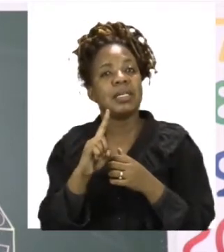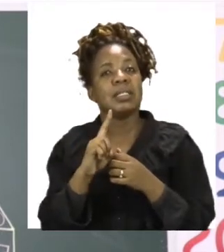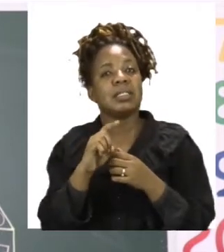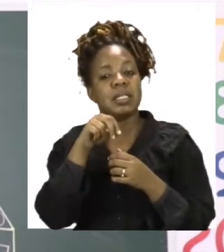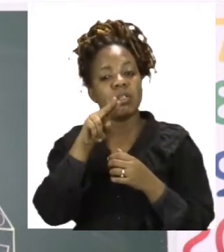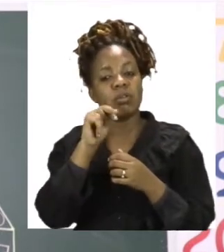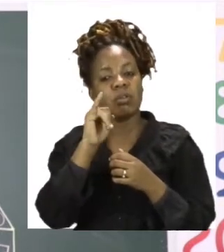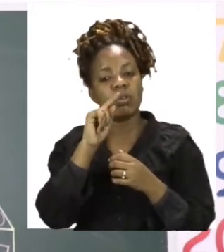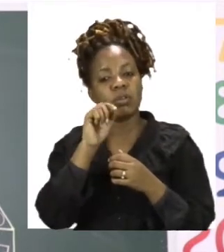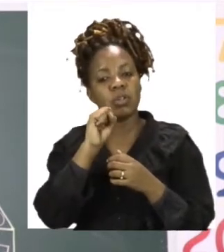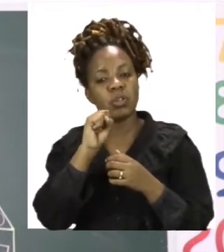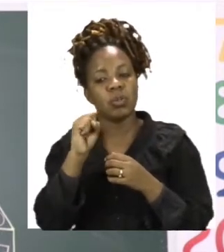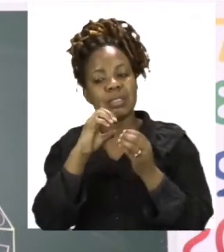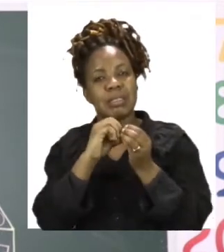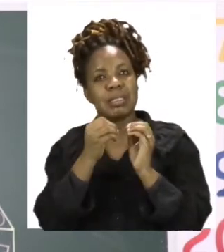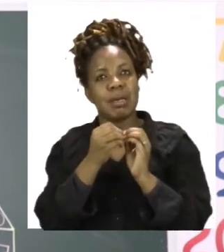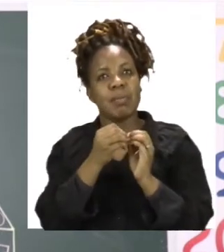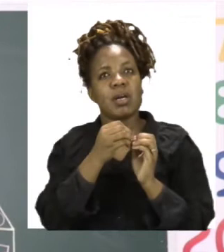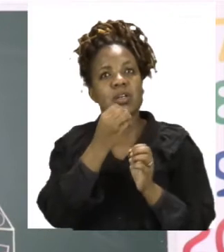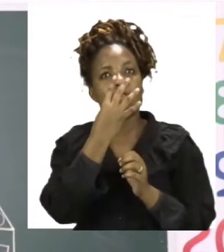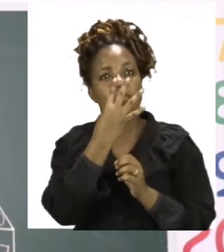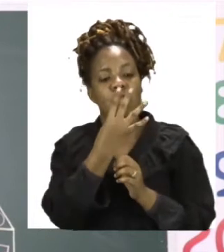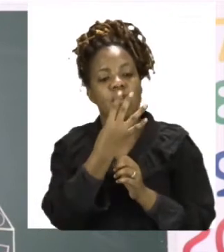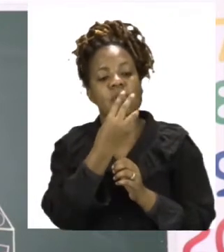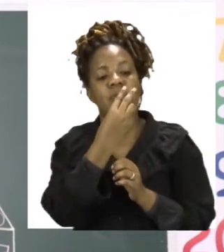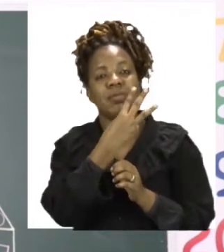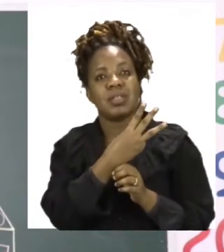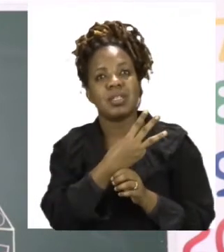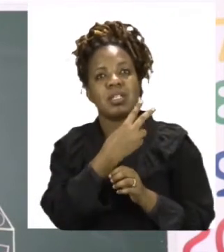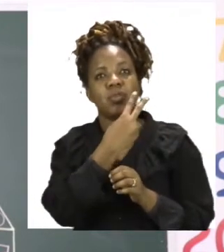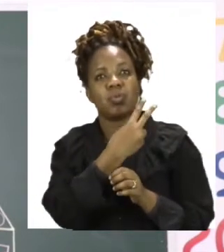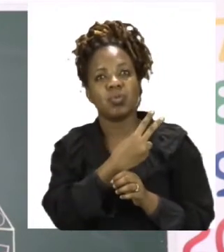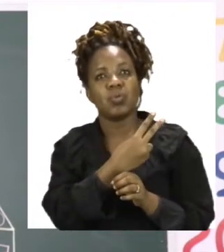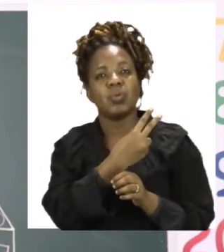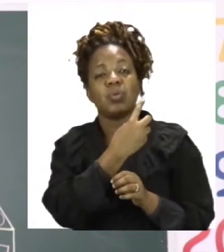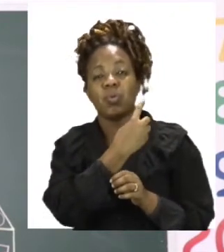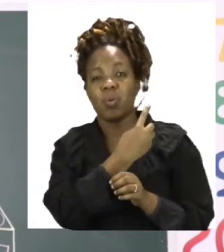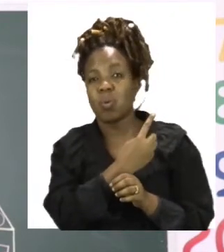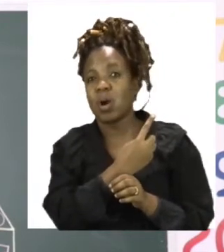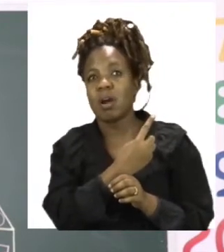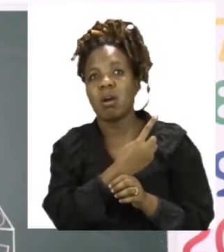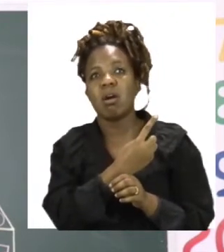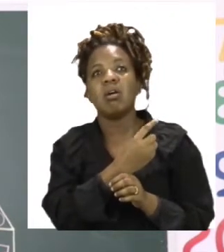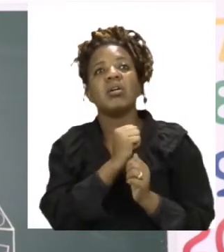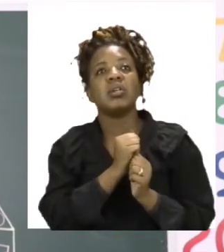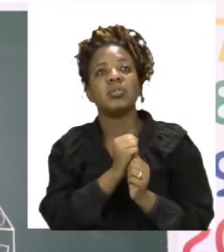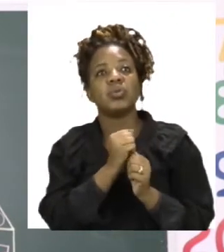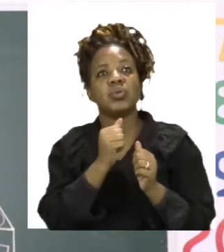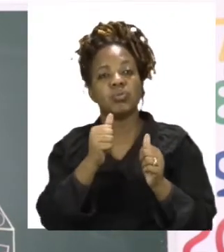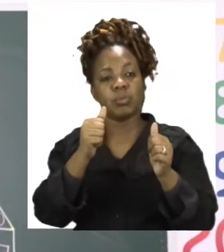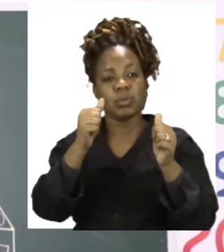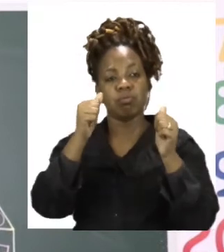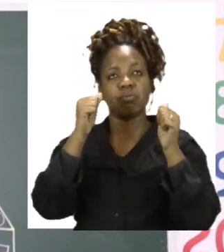house number, is the unit 4, 3, 2, or 1, he